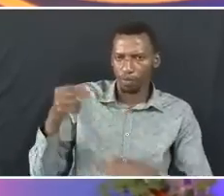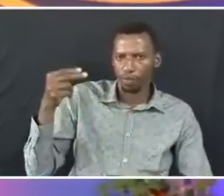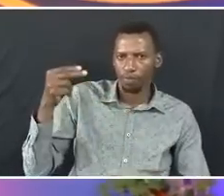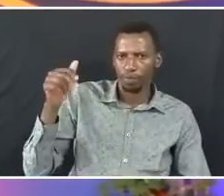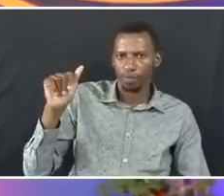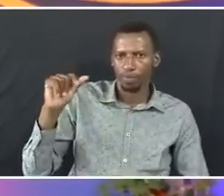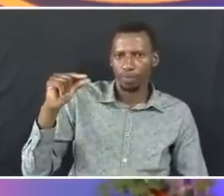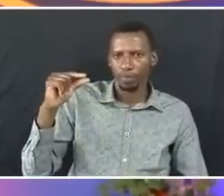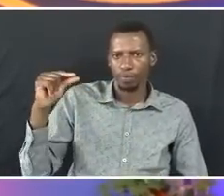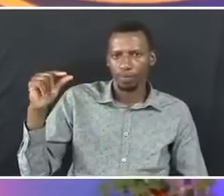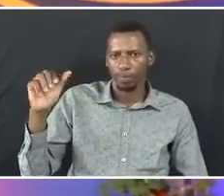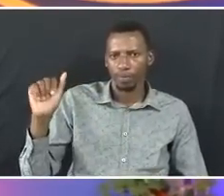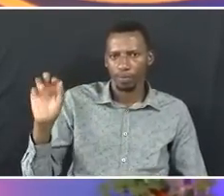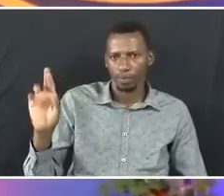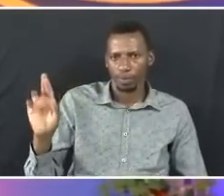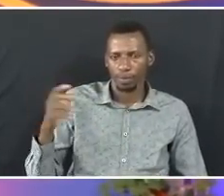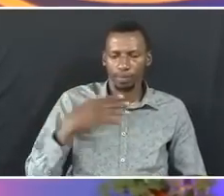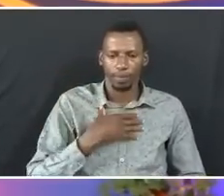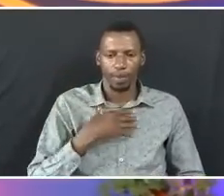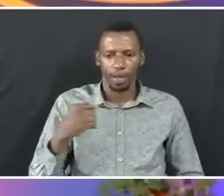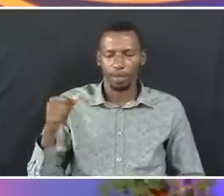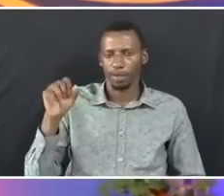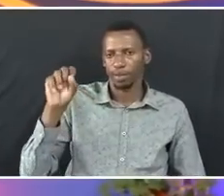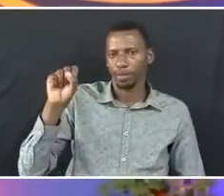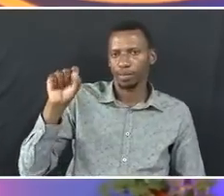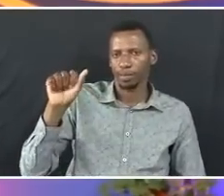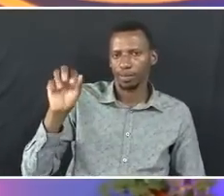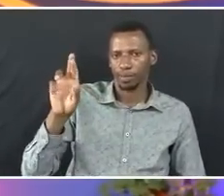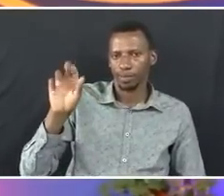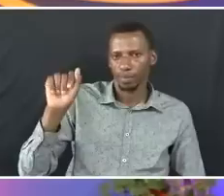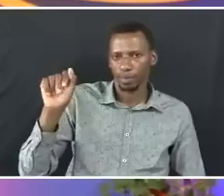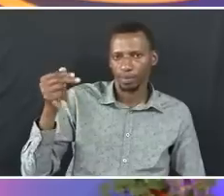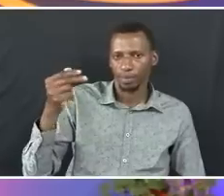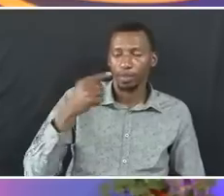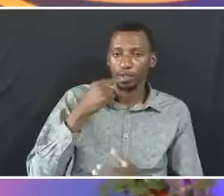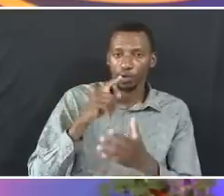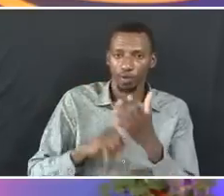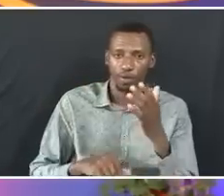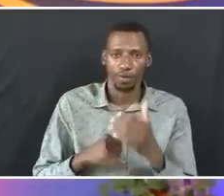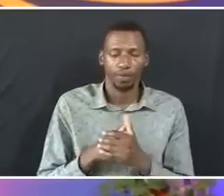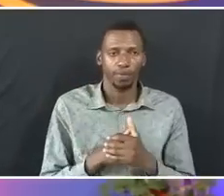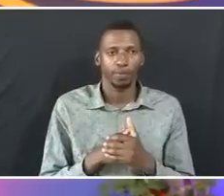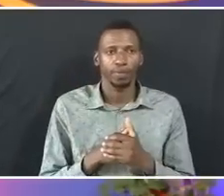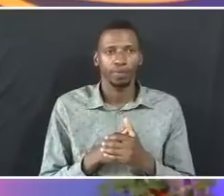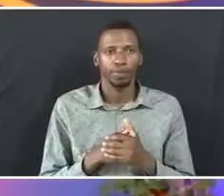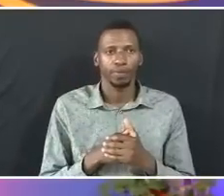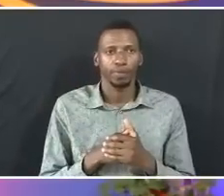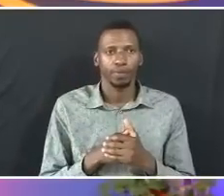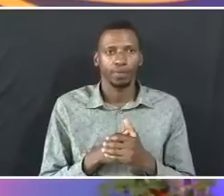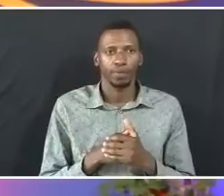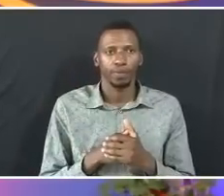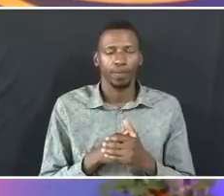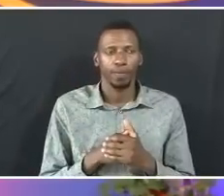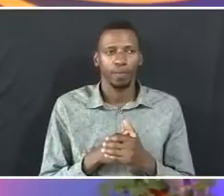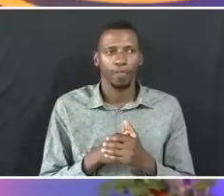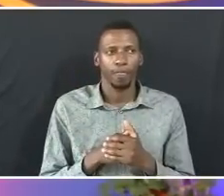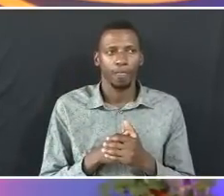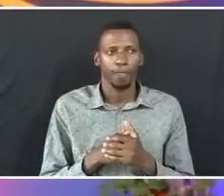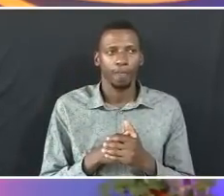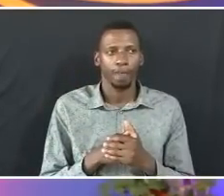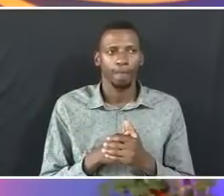and Sarah, she says that, what is this word she uses?